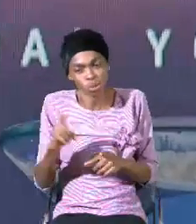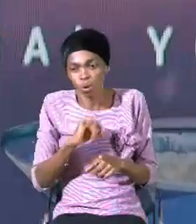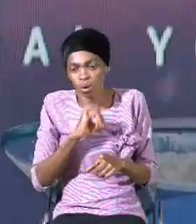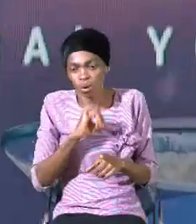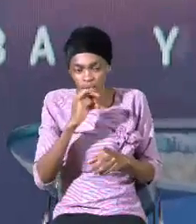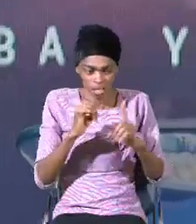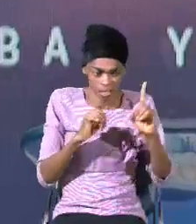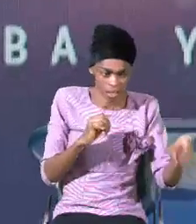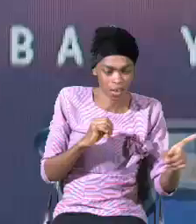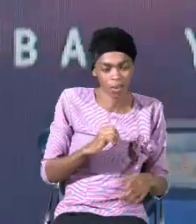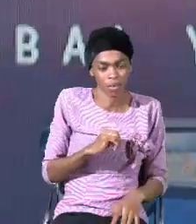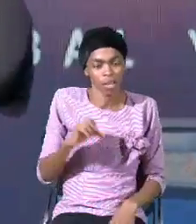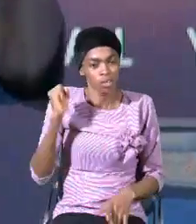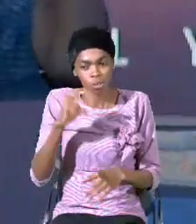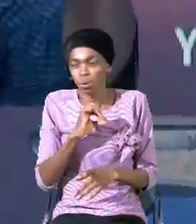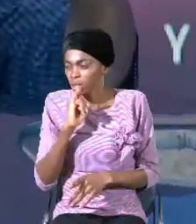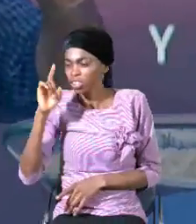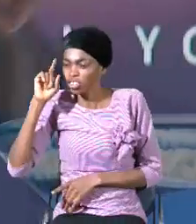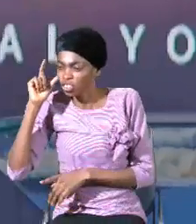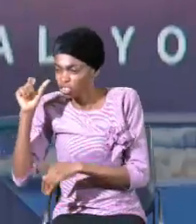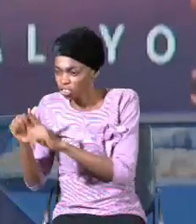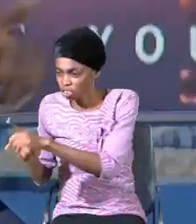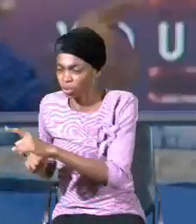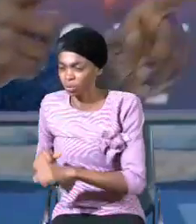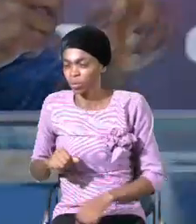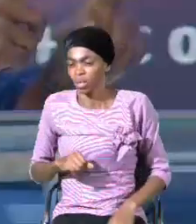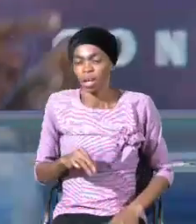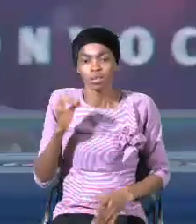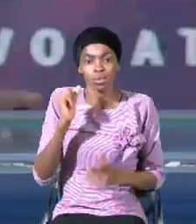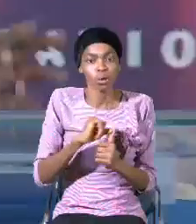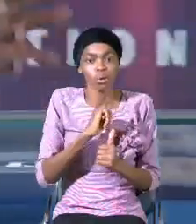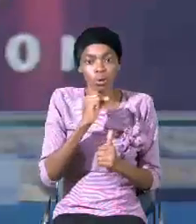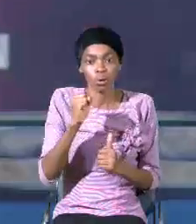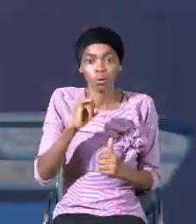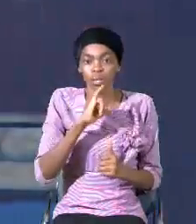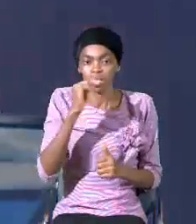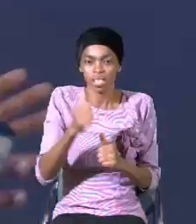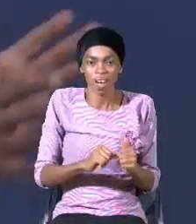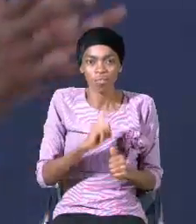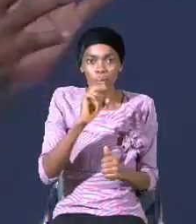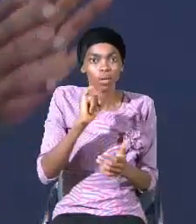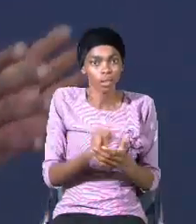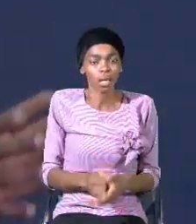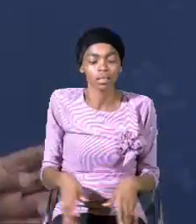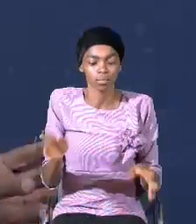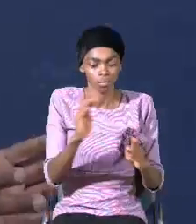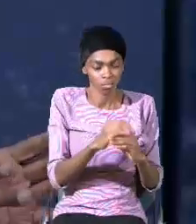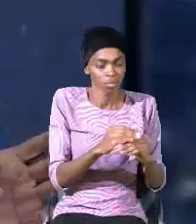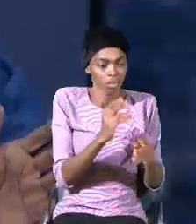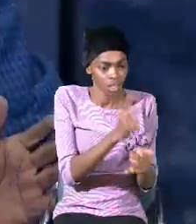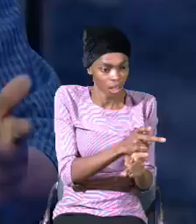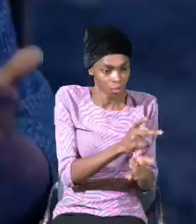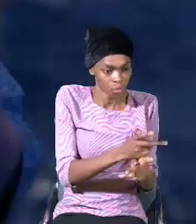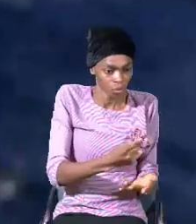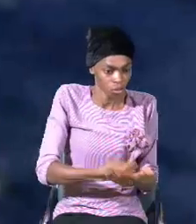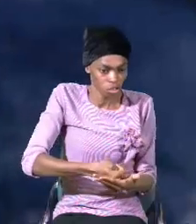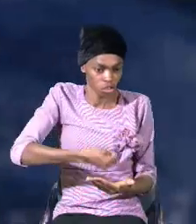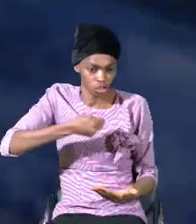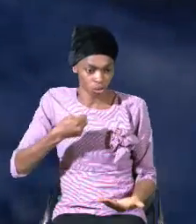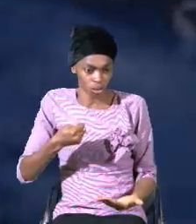so is she, and so is everyone that layeth up treasure